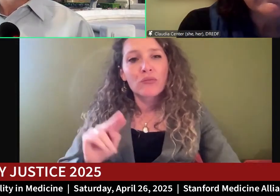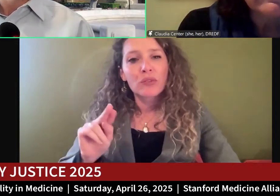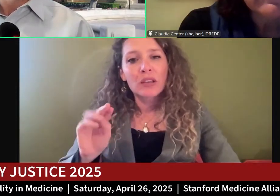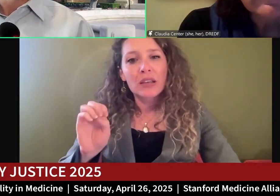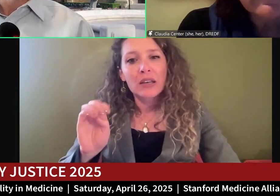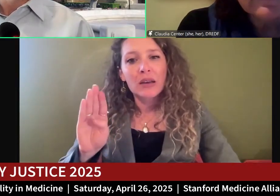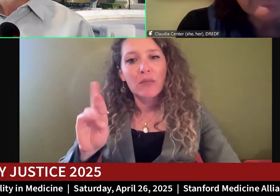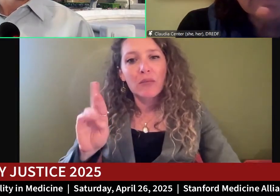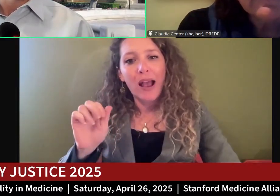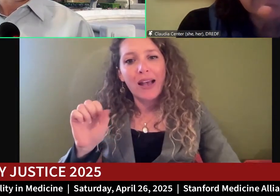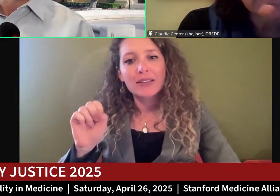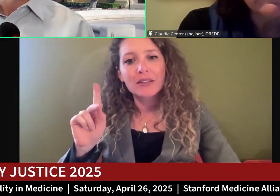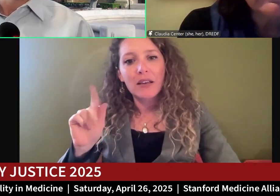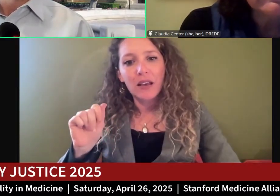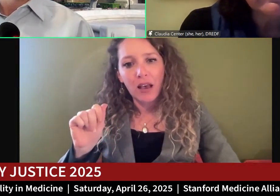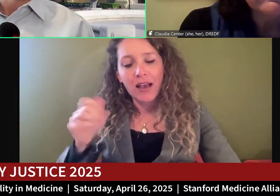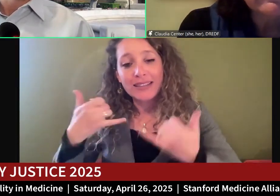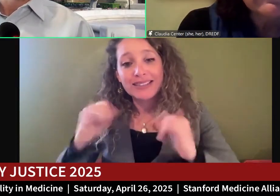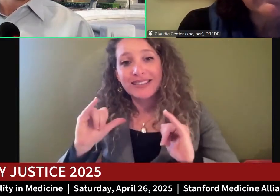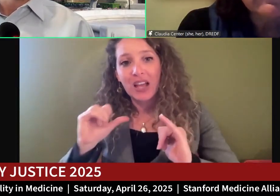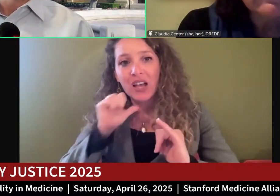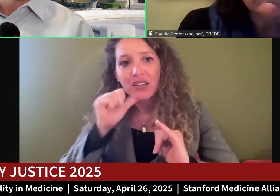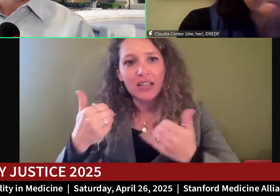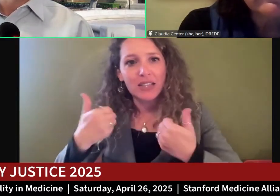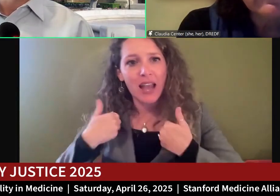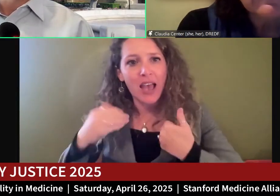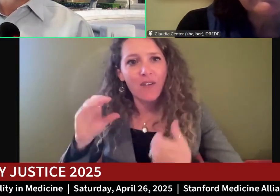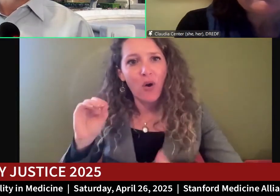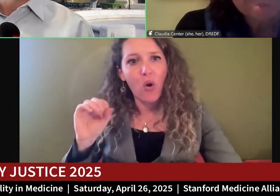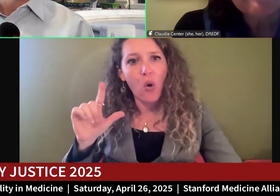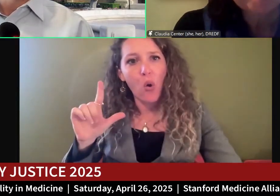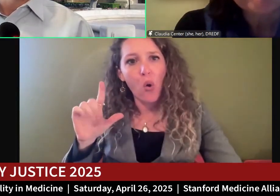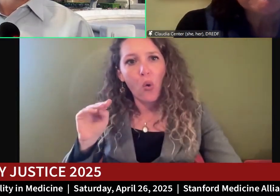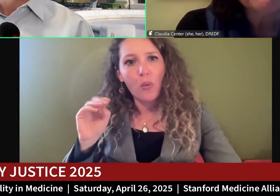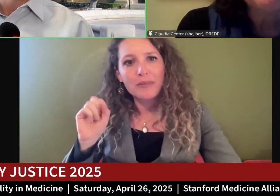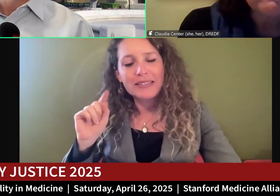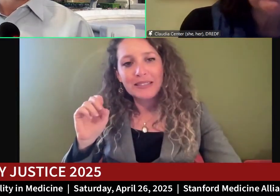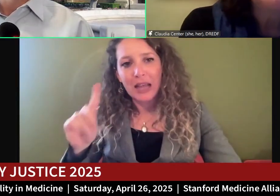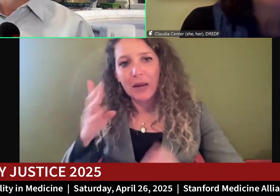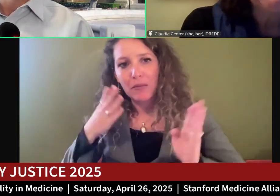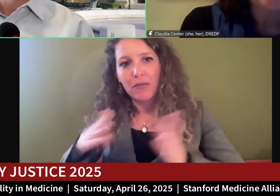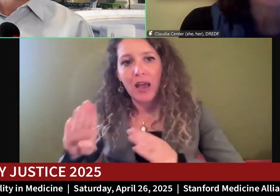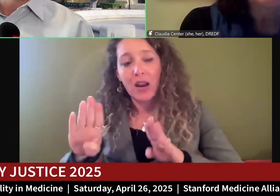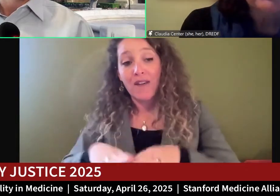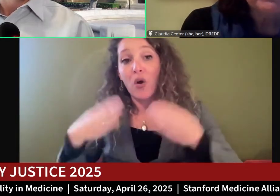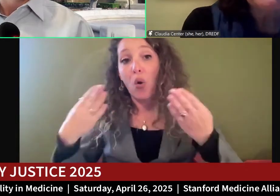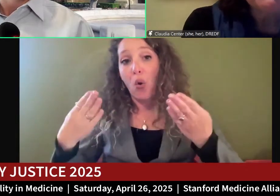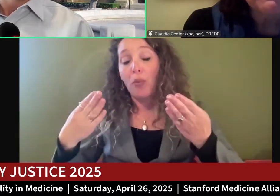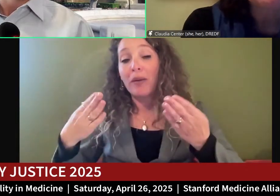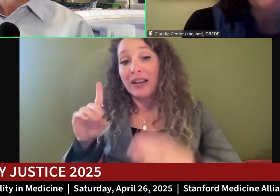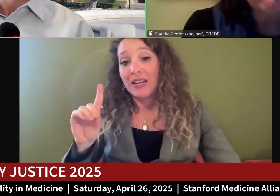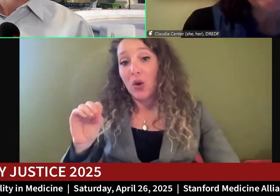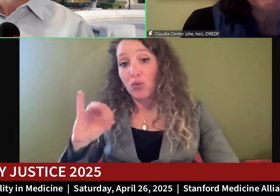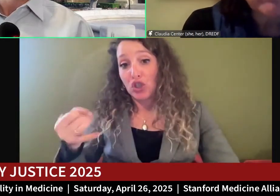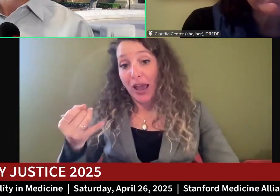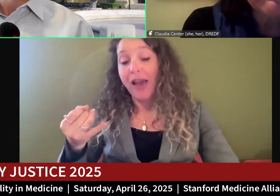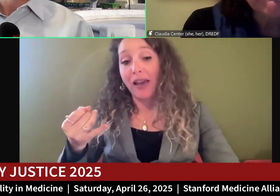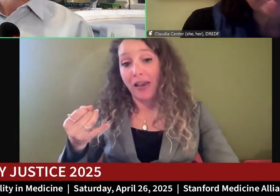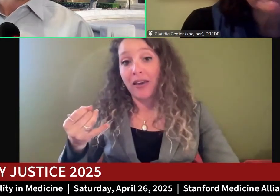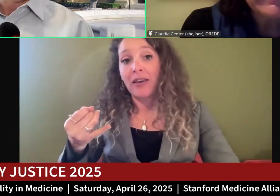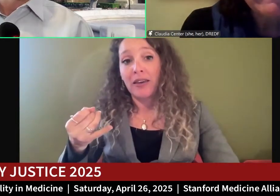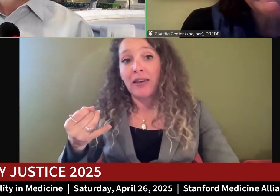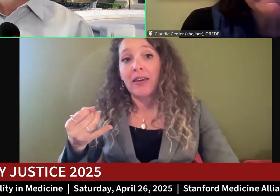Nebraska still does not have an Olmstead plan and has an open DOJ case as a result. Unfortunately,